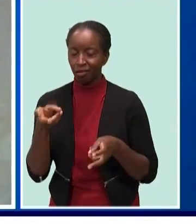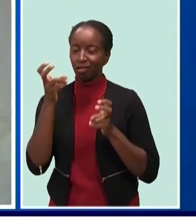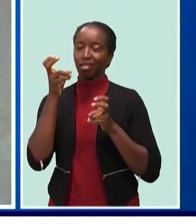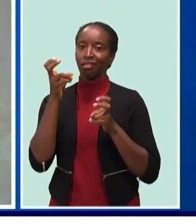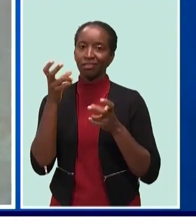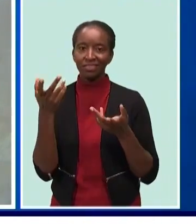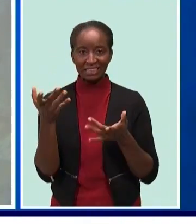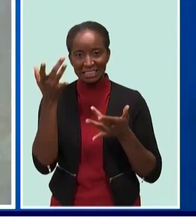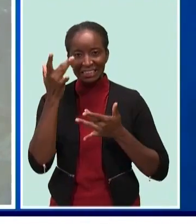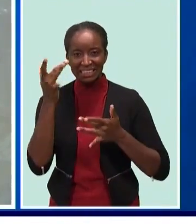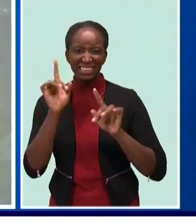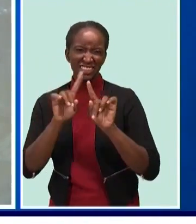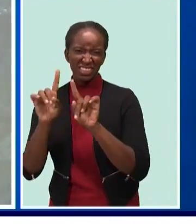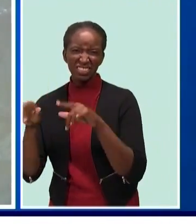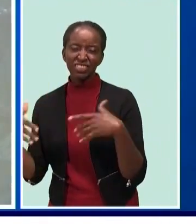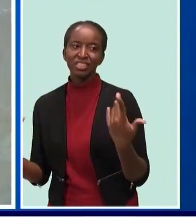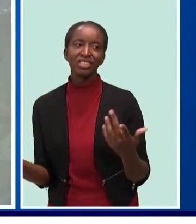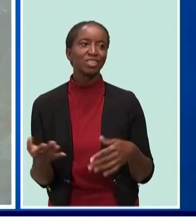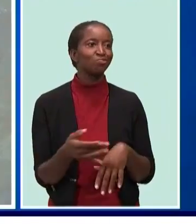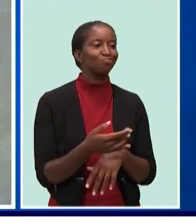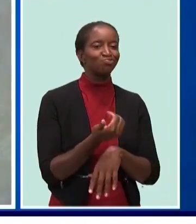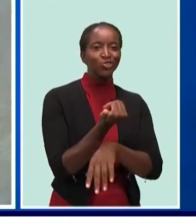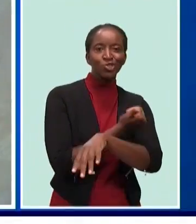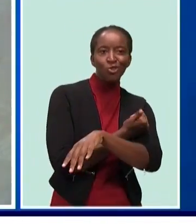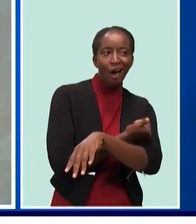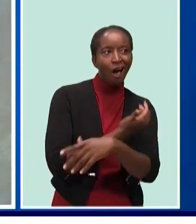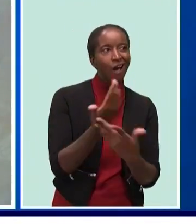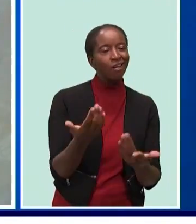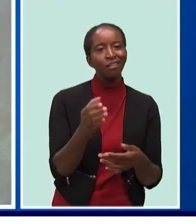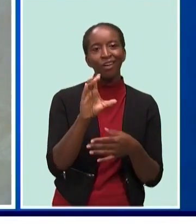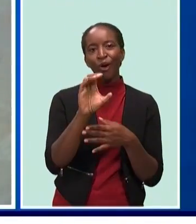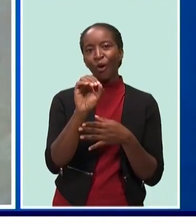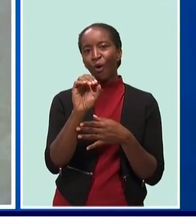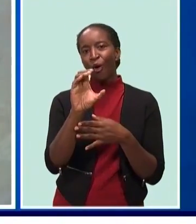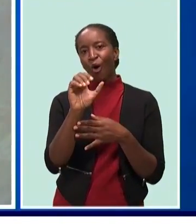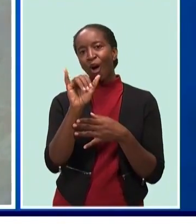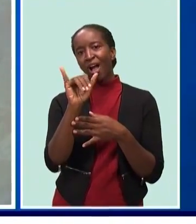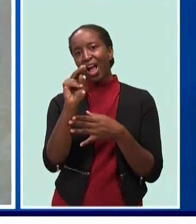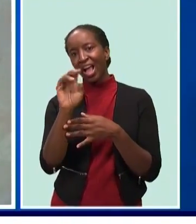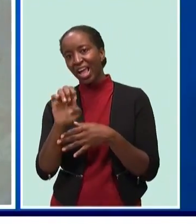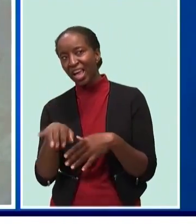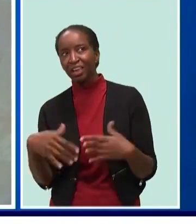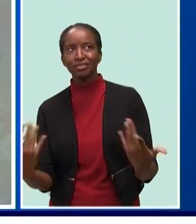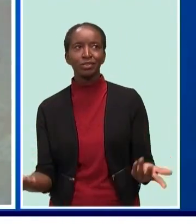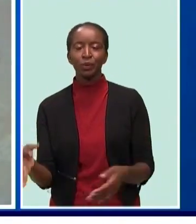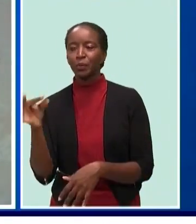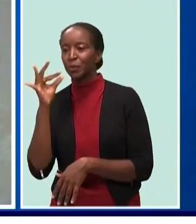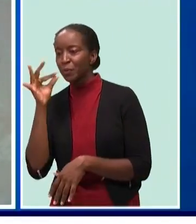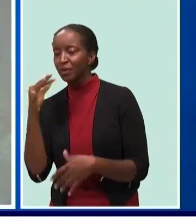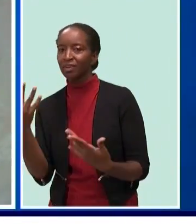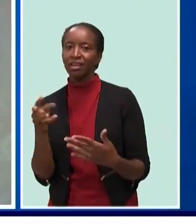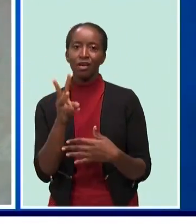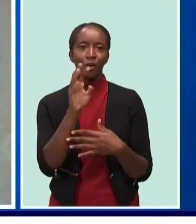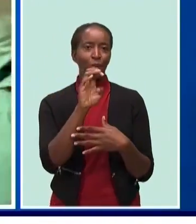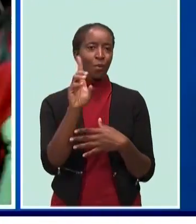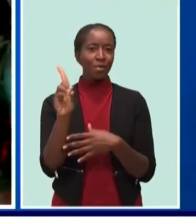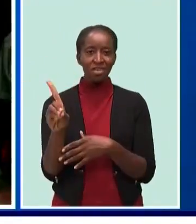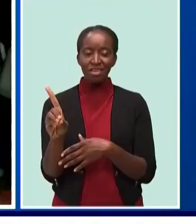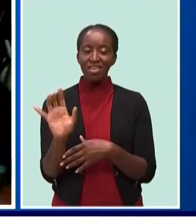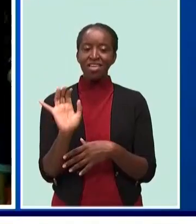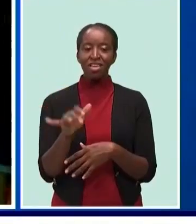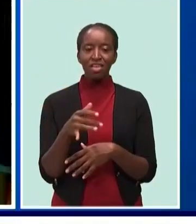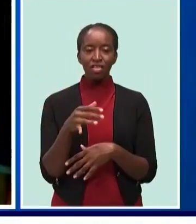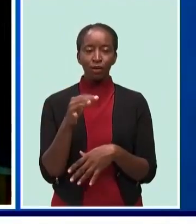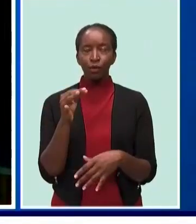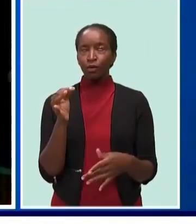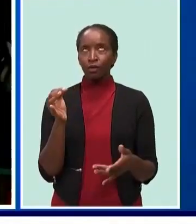there's like the drugs, not only alcohol, there's cocaine, there's weed, marijuana. Some people say it's good, but other than that, it gets you high on a rush, that gets you very sick. Barbados is